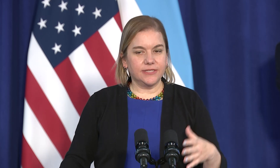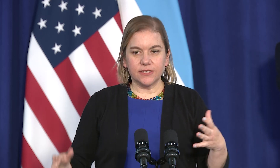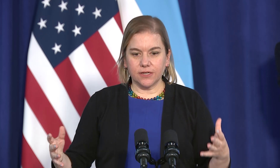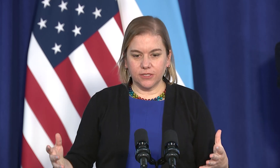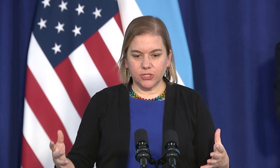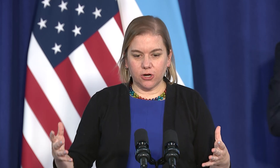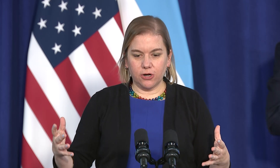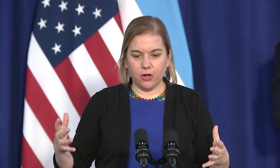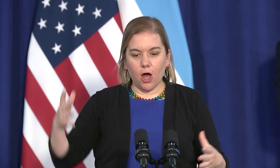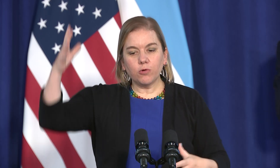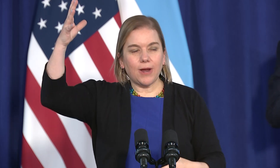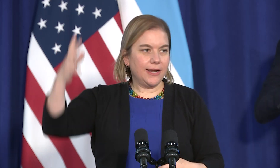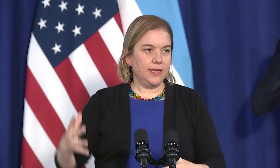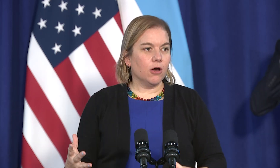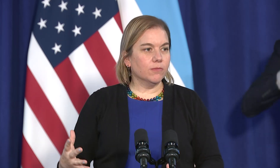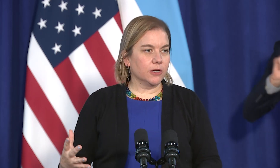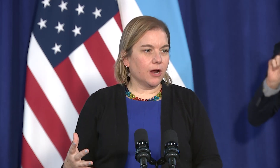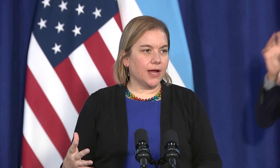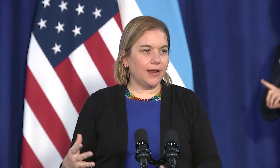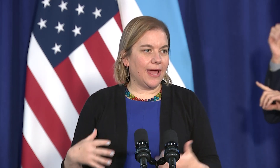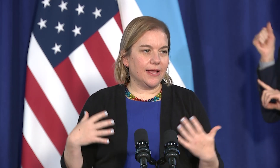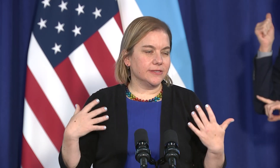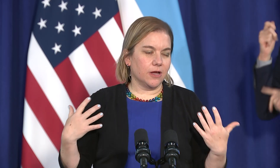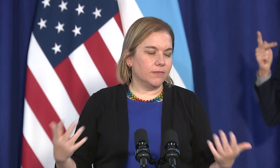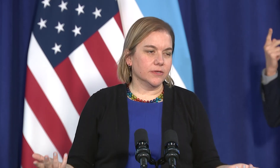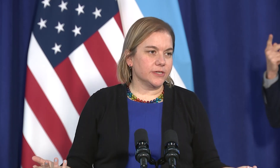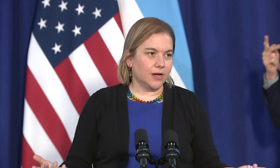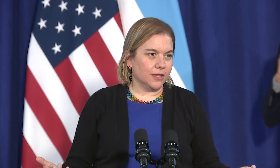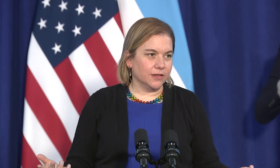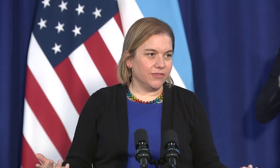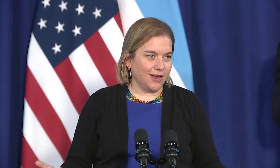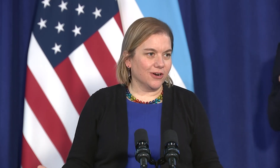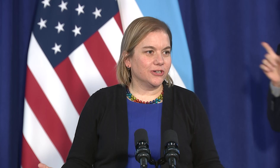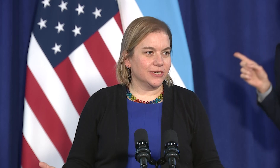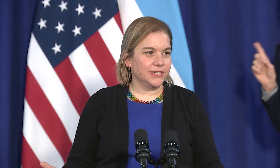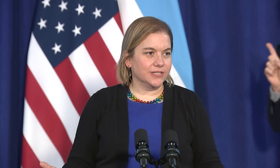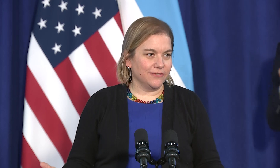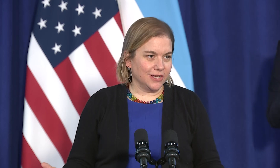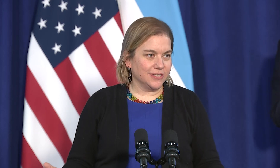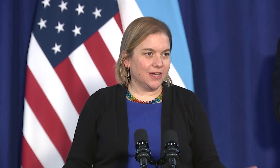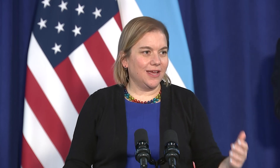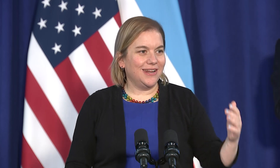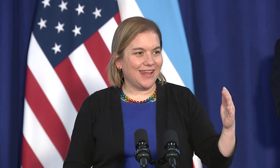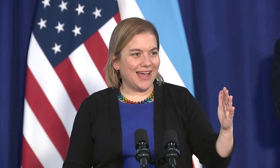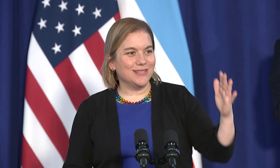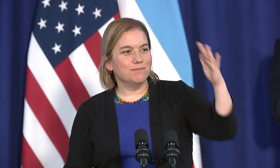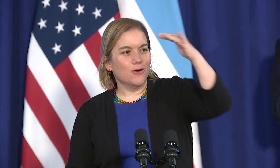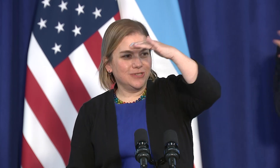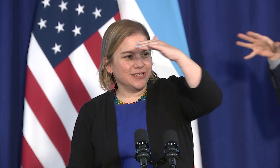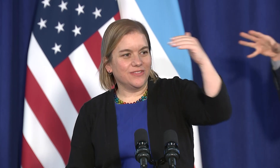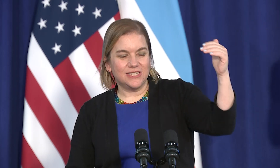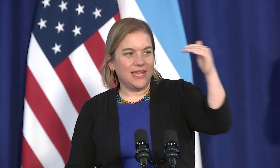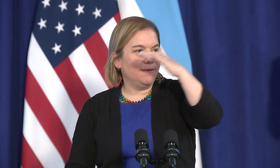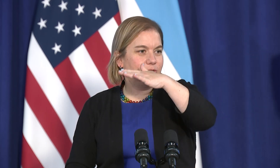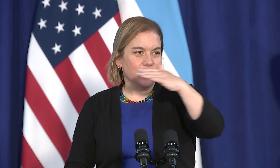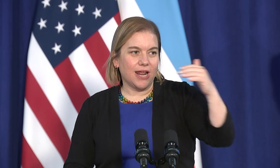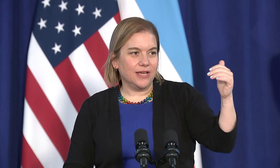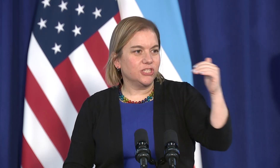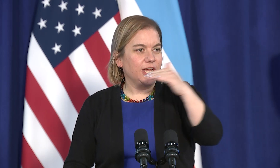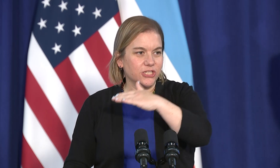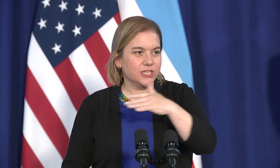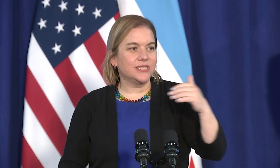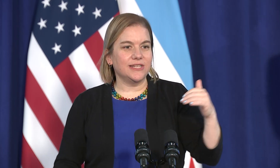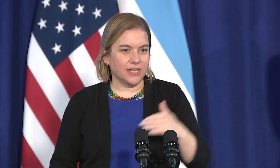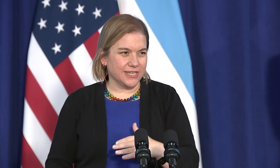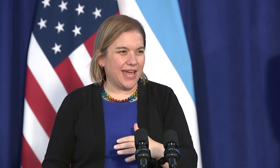that is this concern. Already, Omicron has almost all of the characteristics of Delta, and it has most of the same